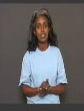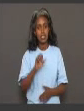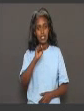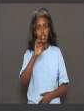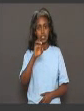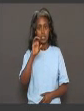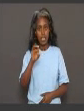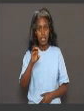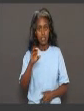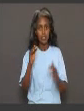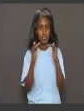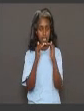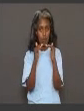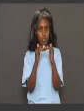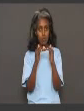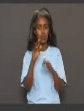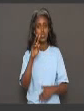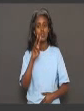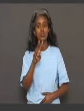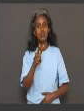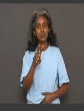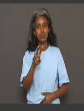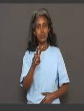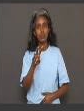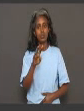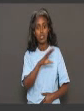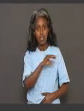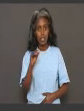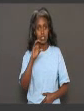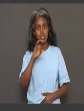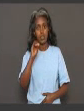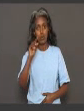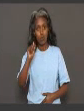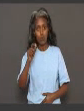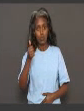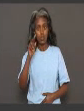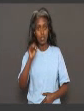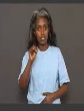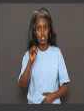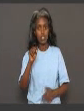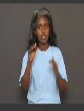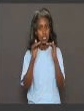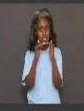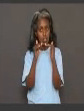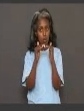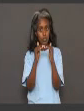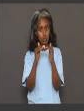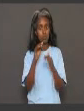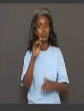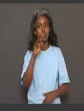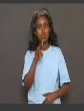The secant is equal to 2, and the cotangent is